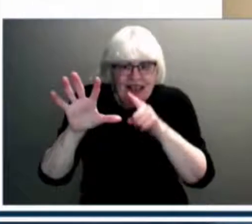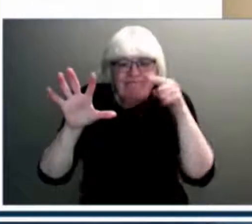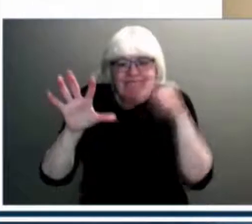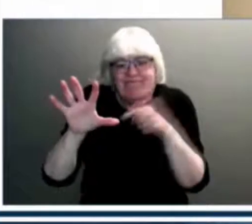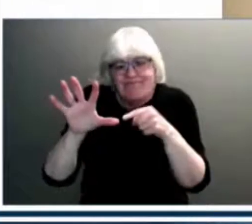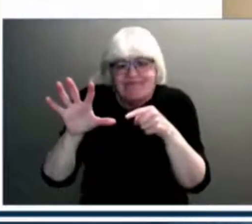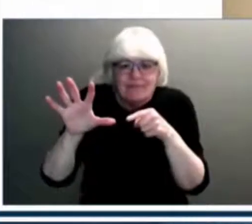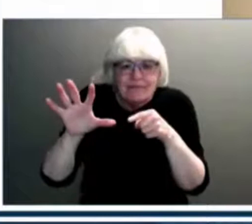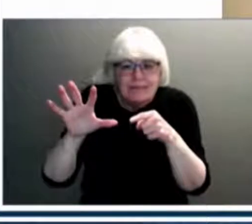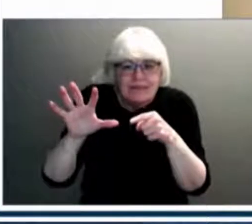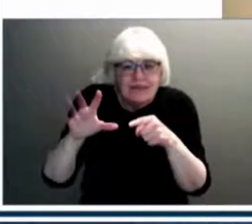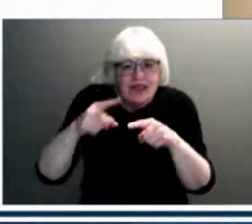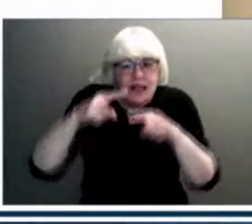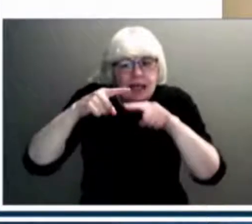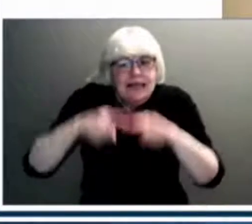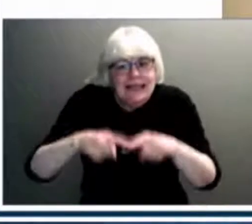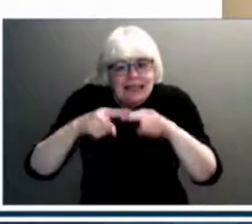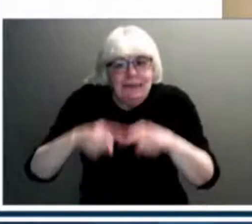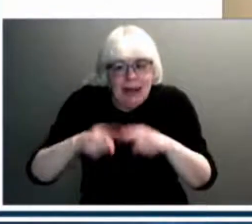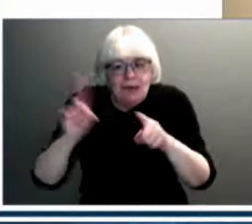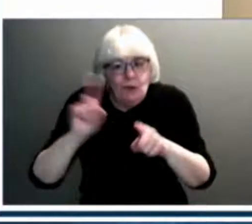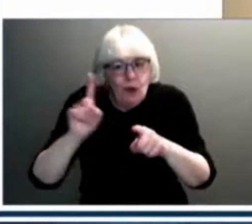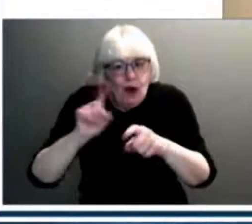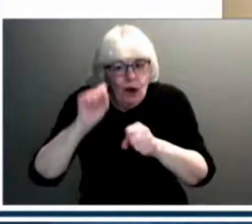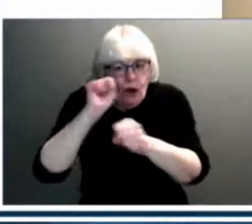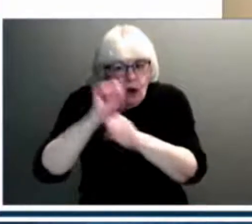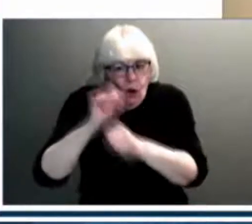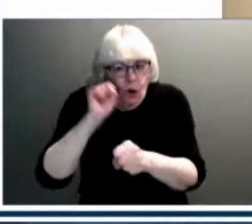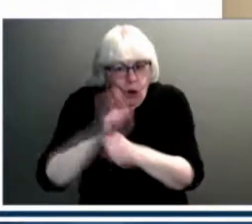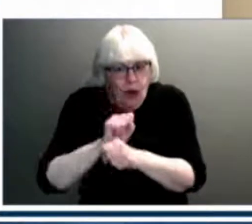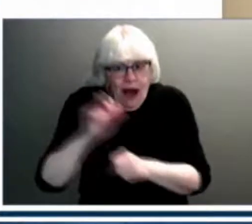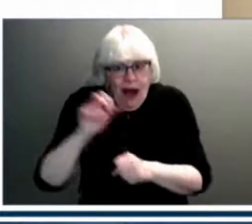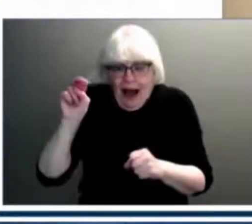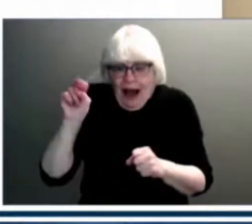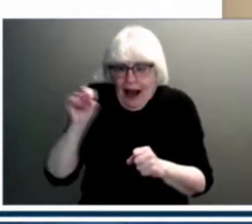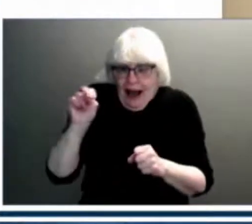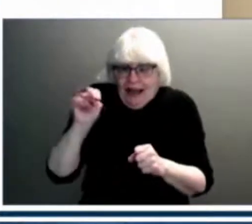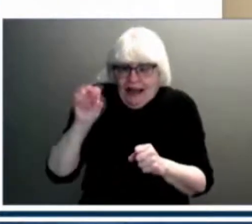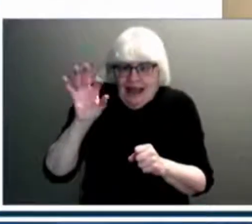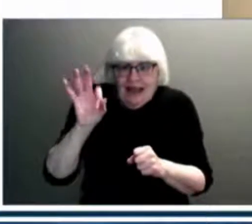of one of the key things is the importance of being fitted appropriately.